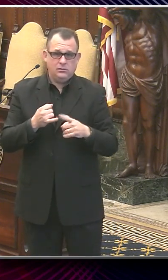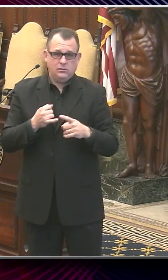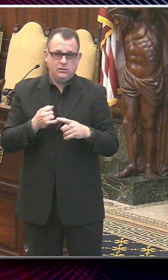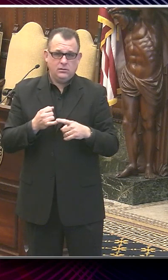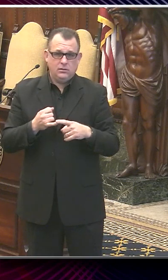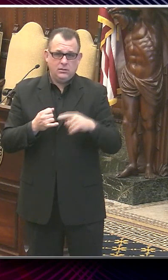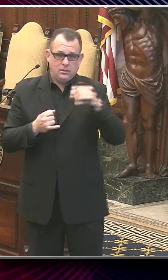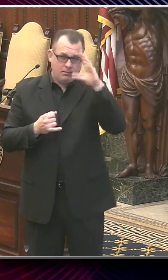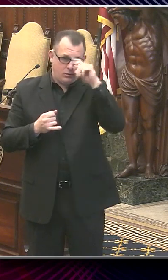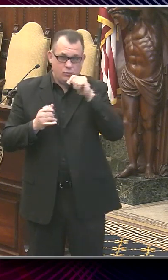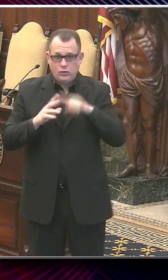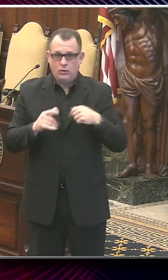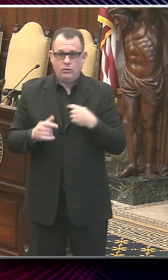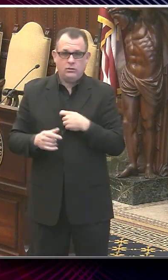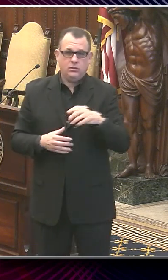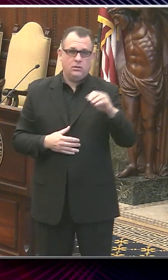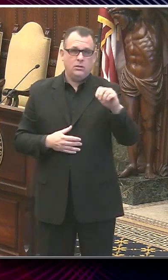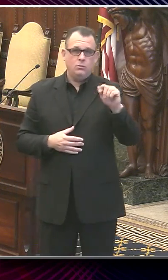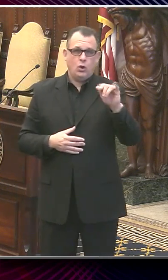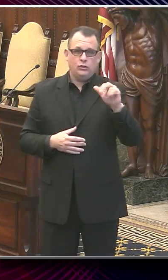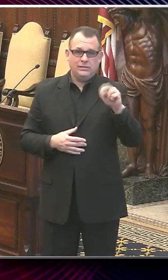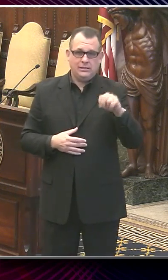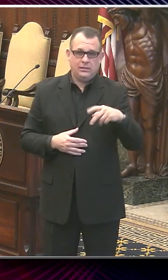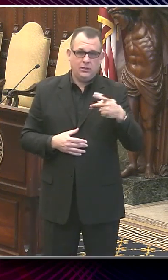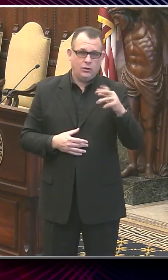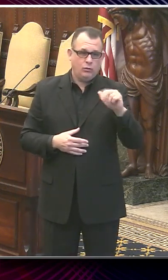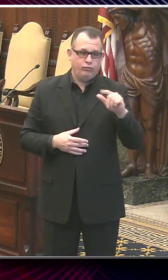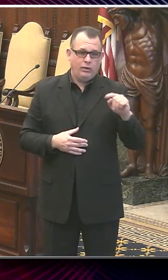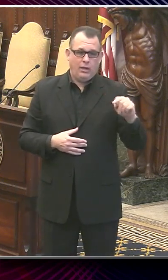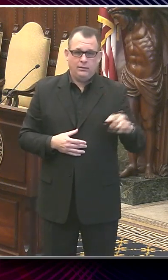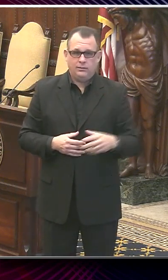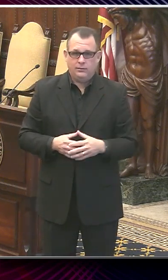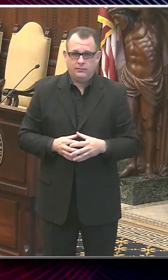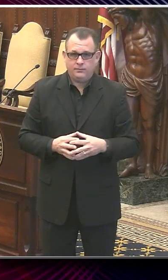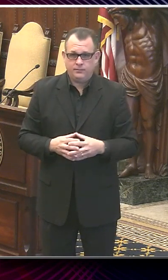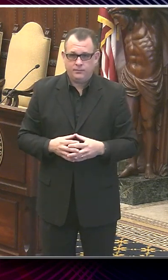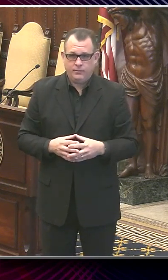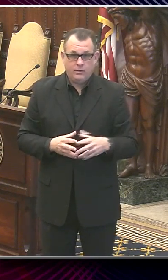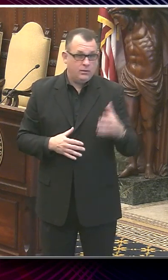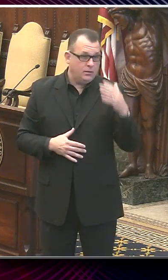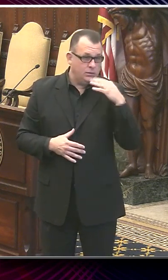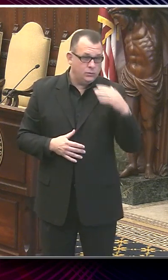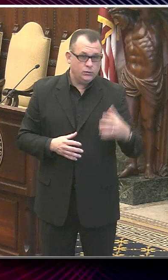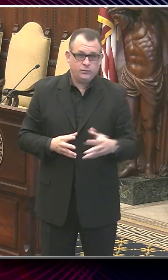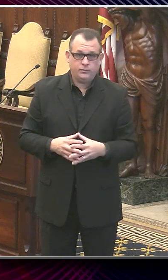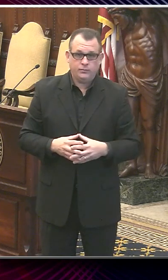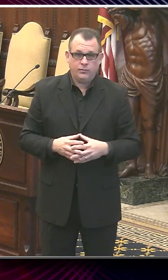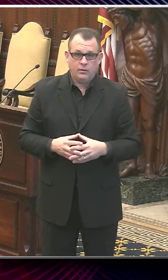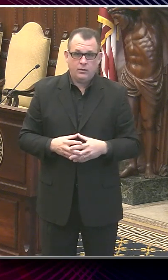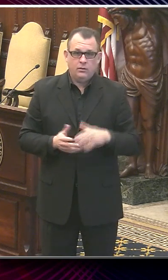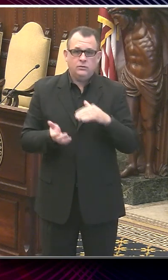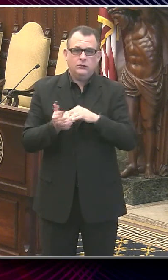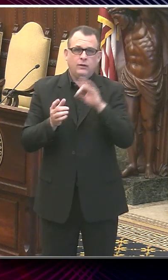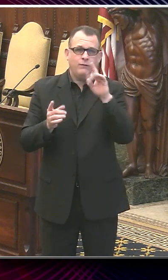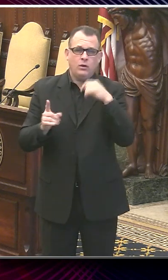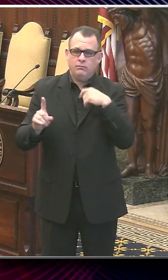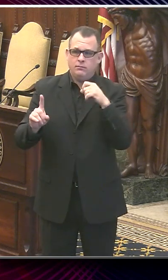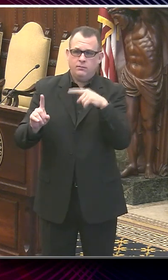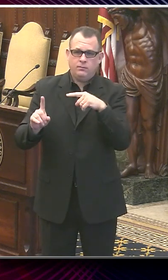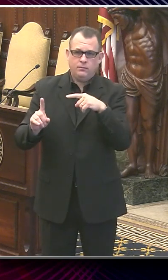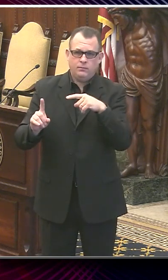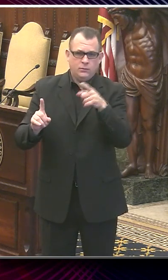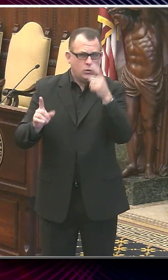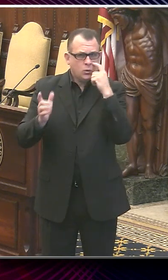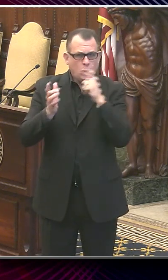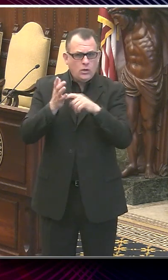us off, Martin Pratt of Philly YBN. Thank you. This is for Dr. Farley. I saw that the